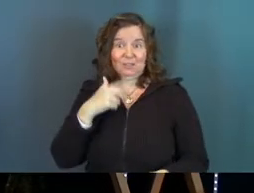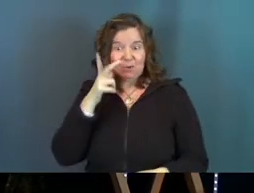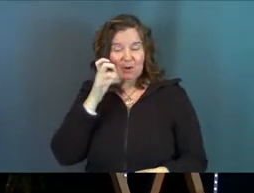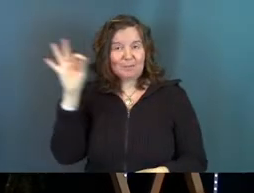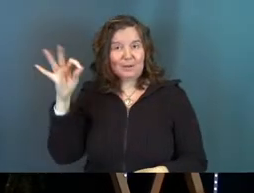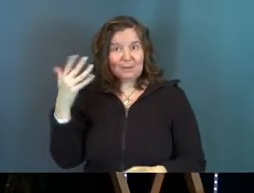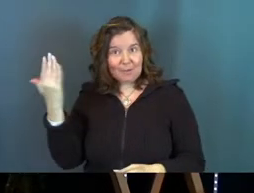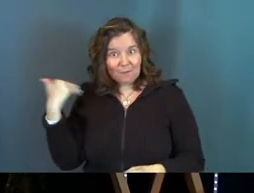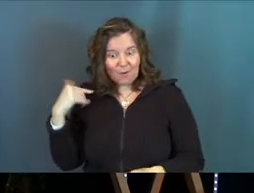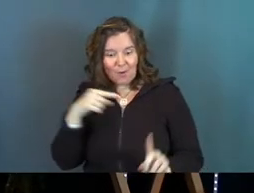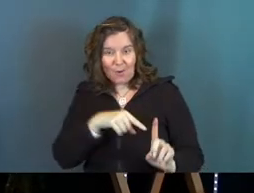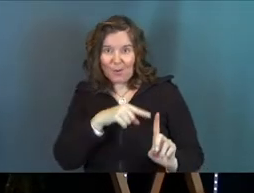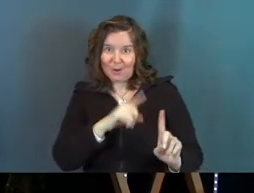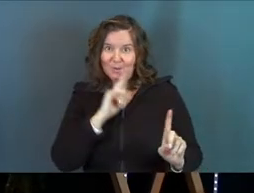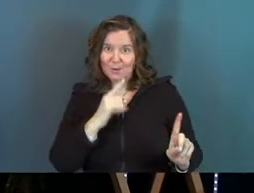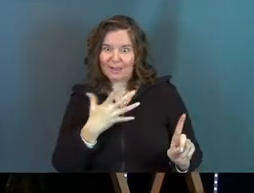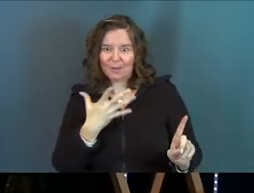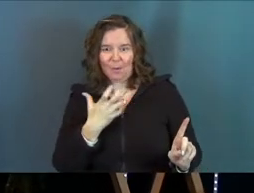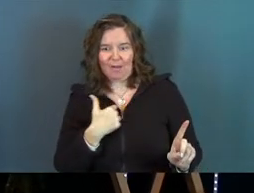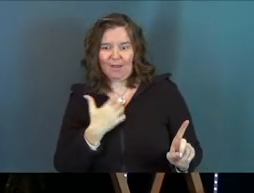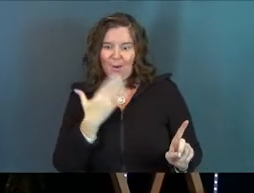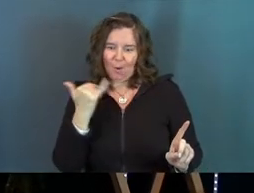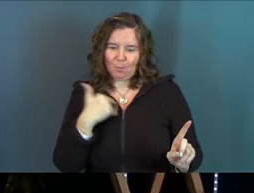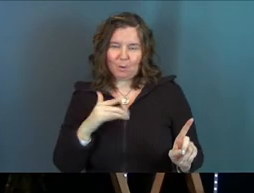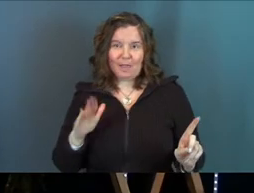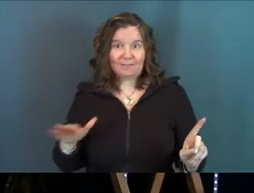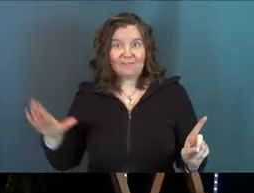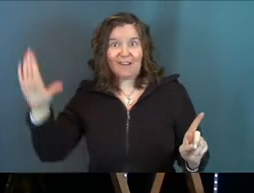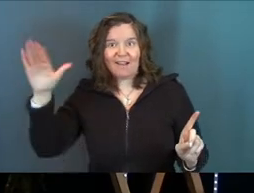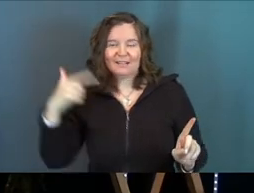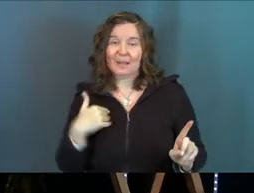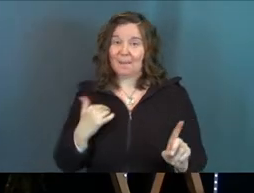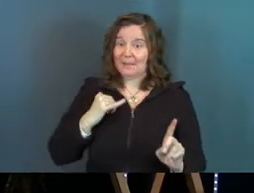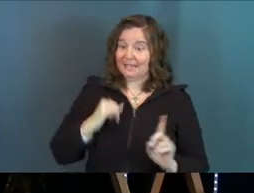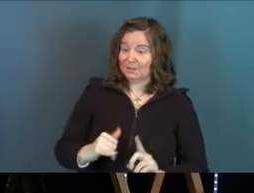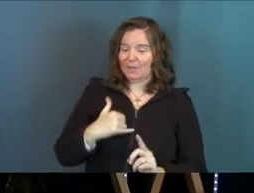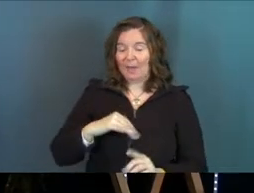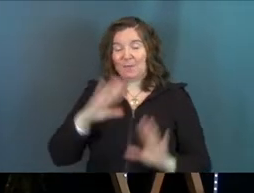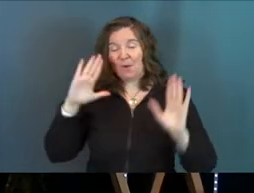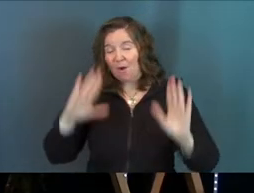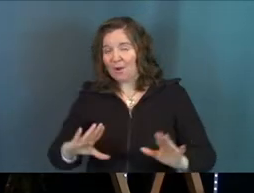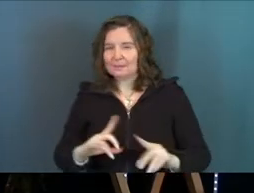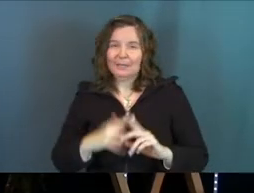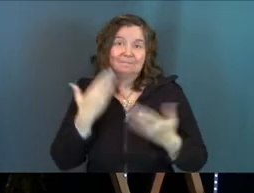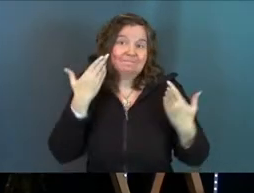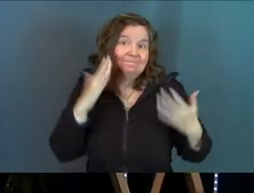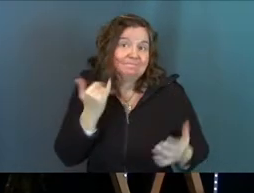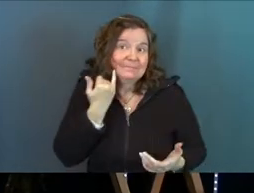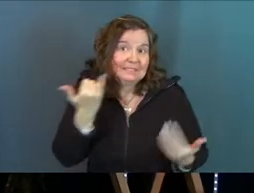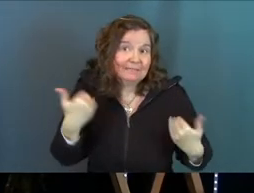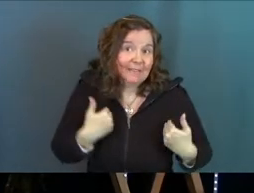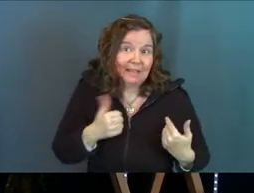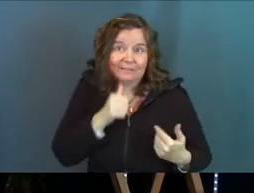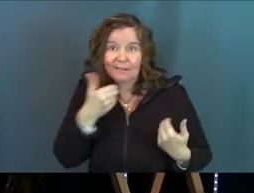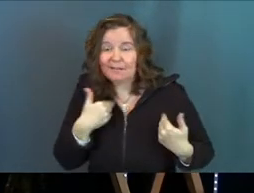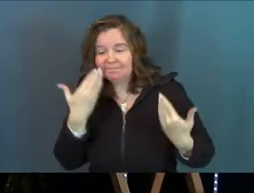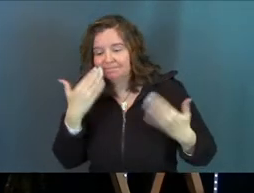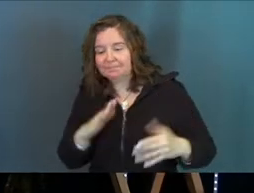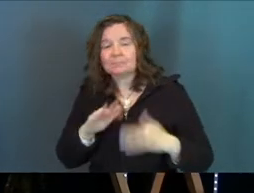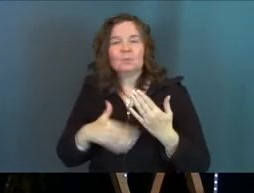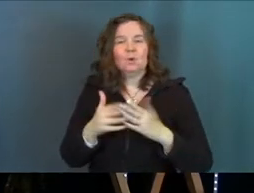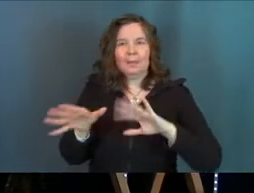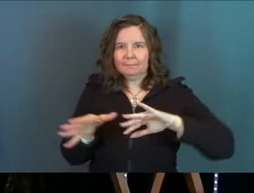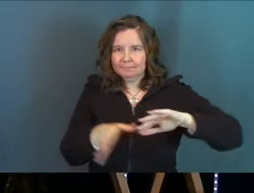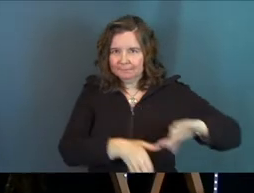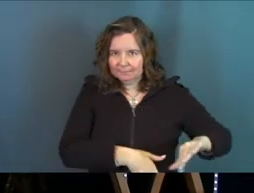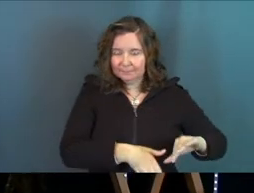If you heard him preach this before, he really thinks, he's like, hey, man, I hope we have wings. Me too, okay? It would be sick. I want to fly around. You know what I'm saying? But it's like, all that